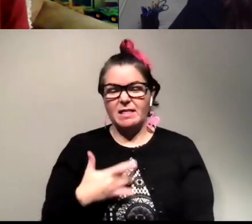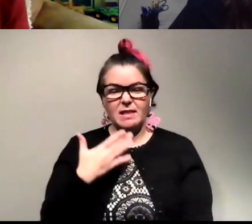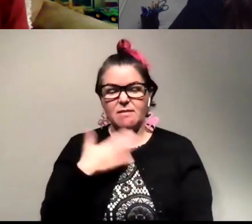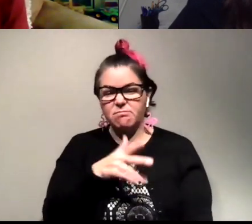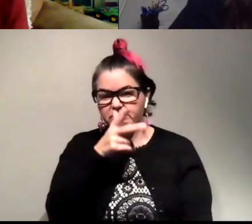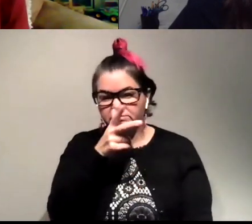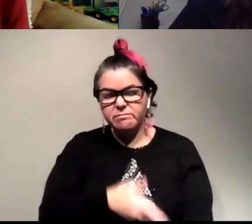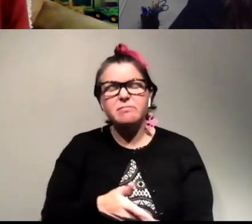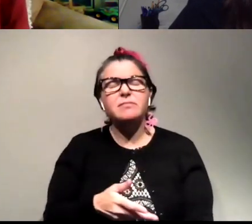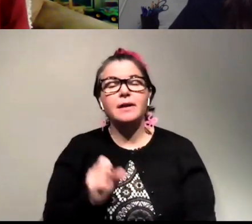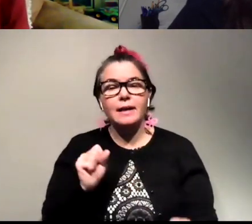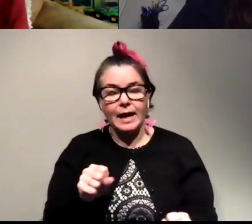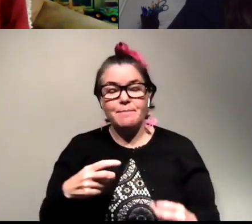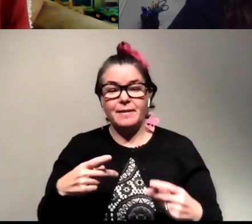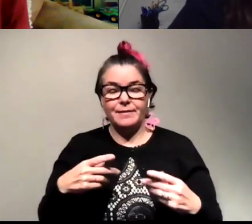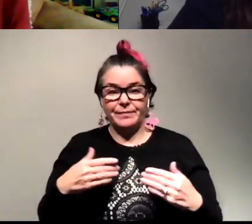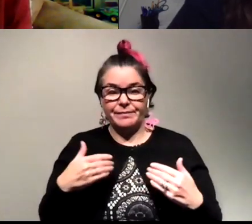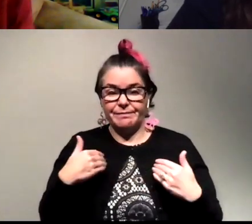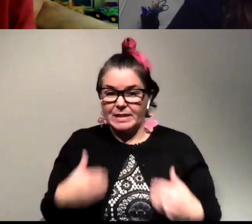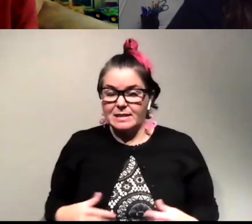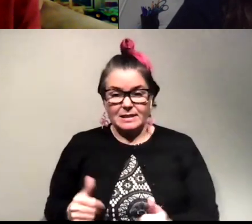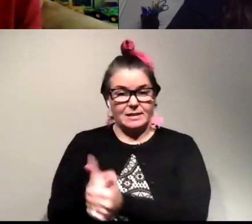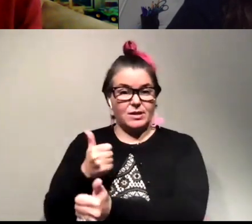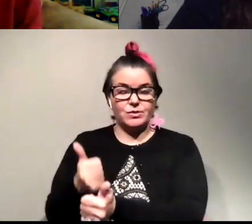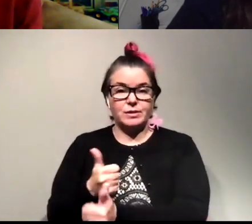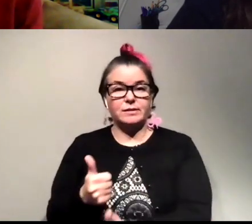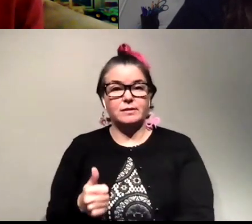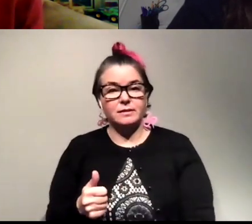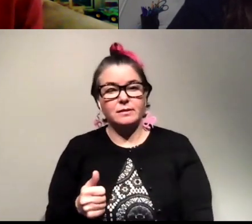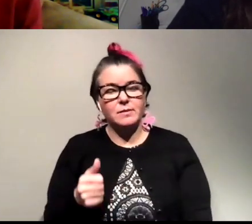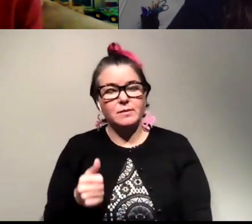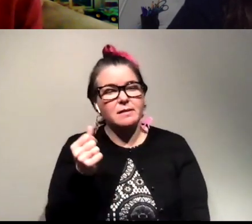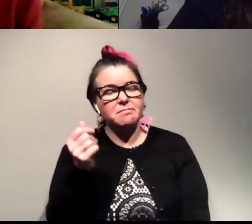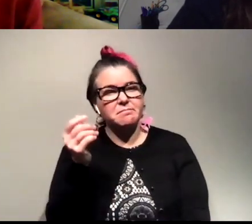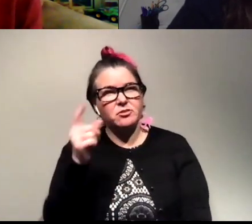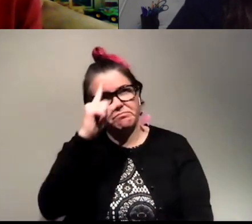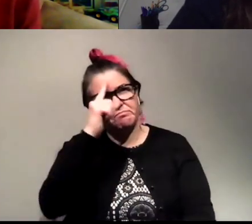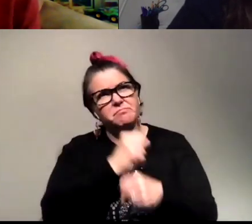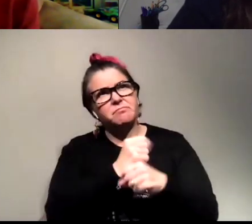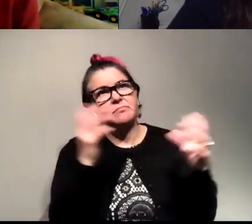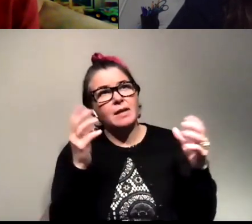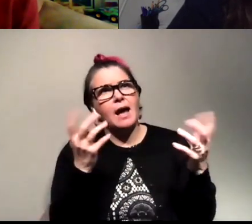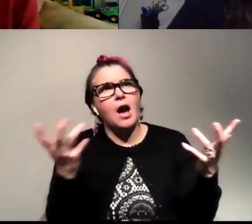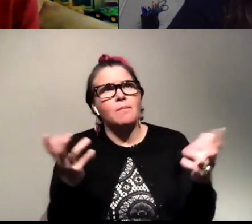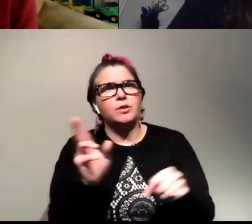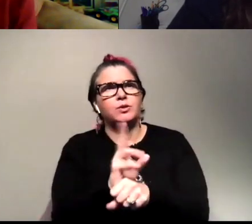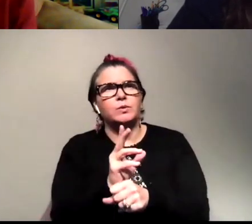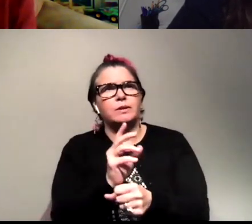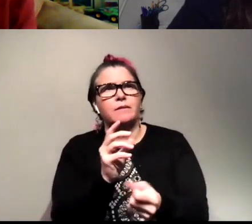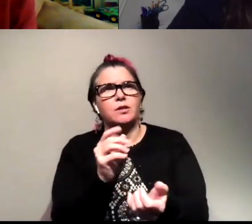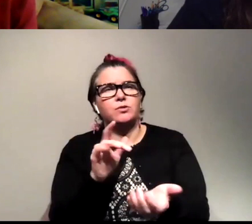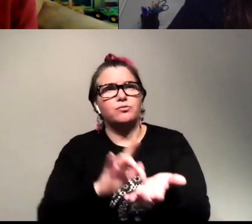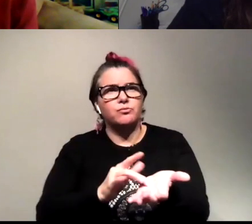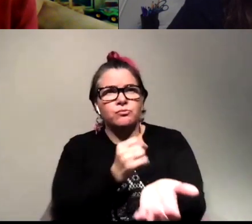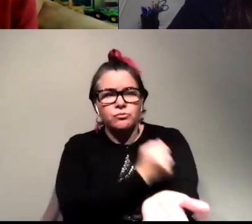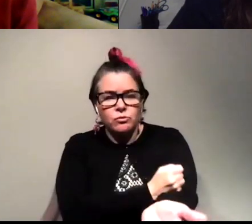be really, really physically dangerous. So that gives you an idea of how much using these drugs is